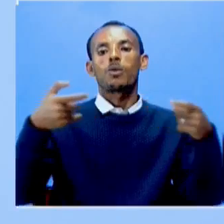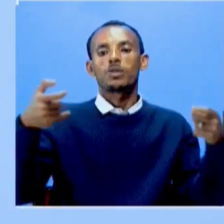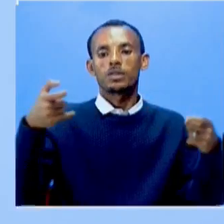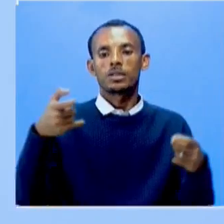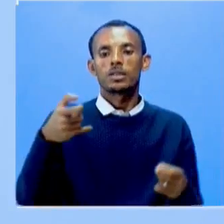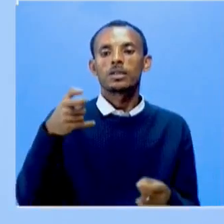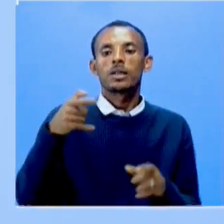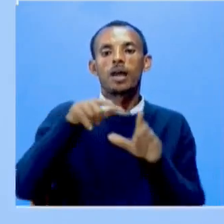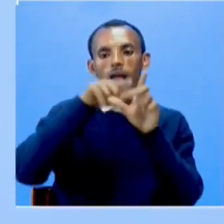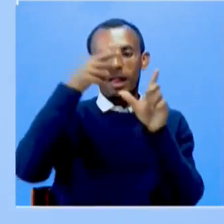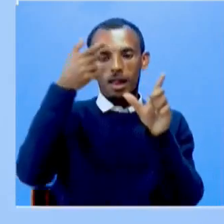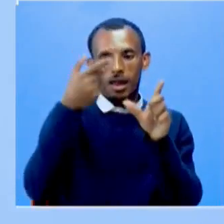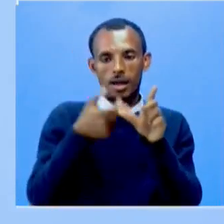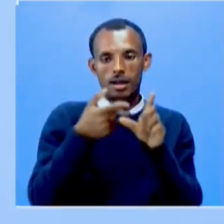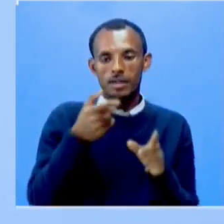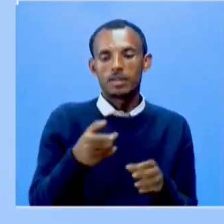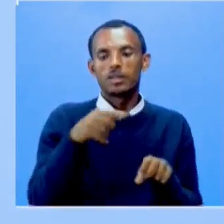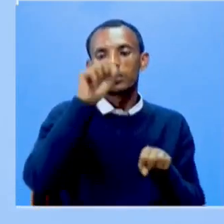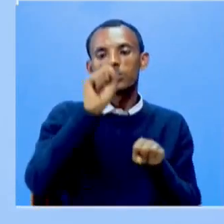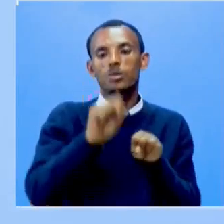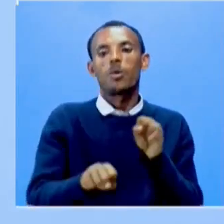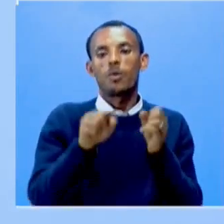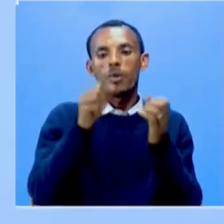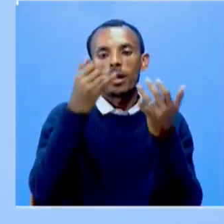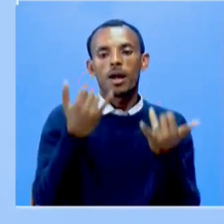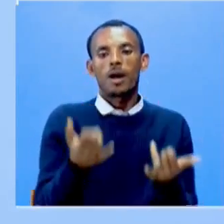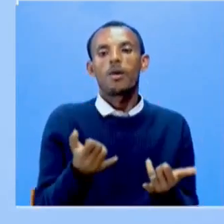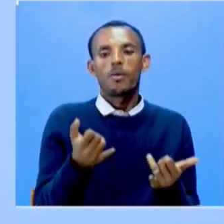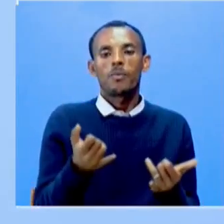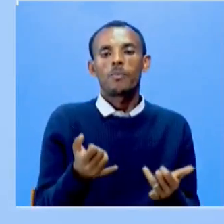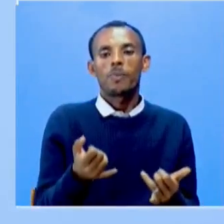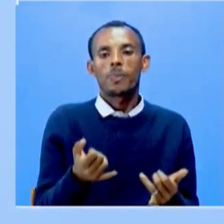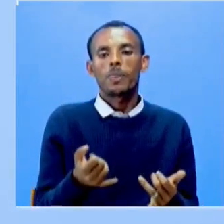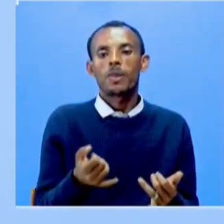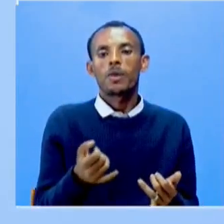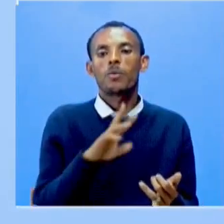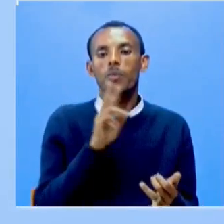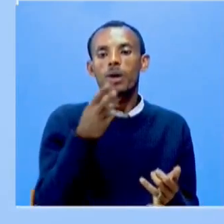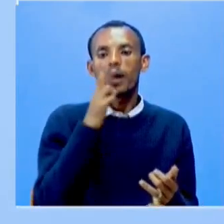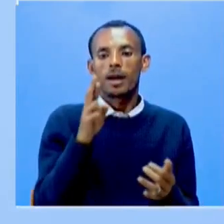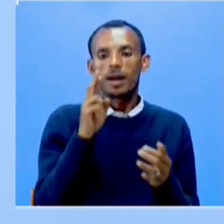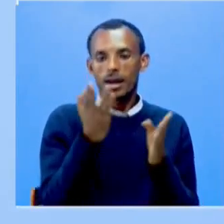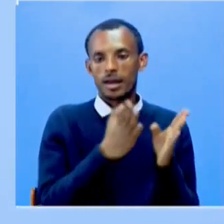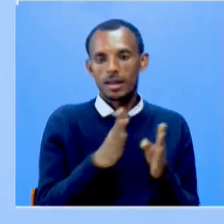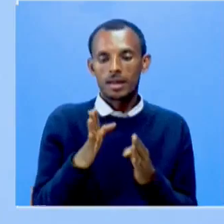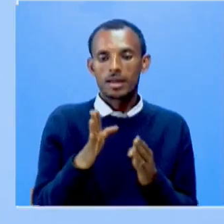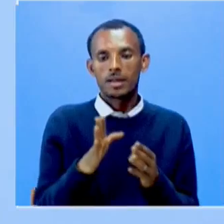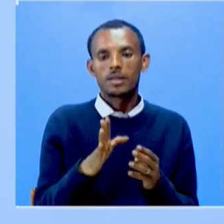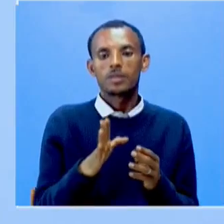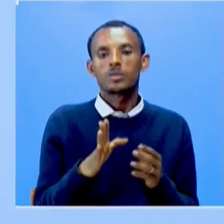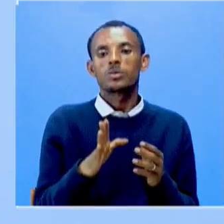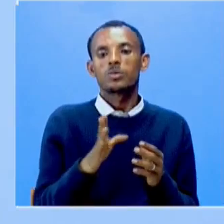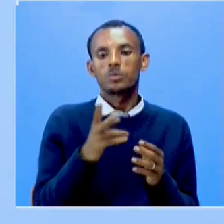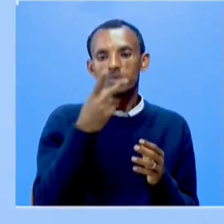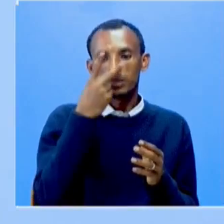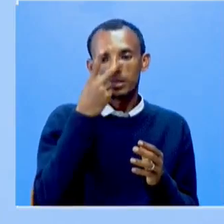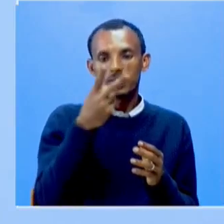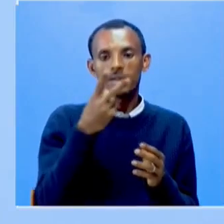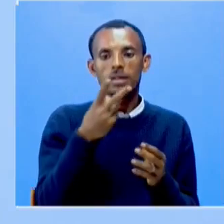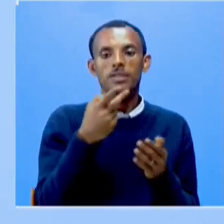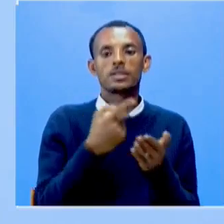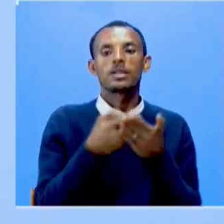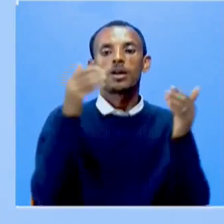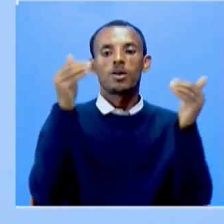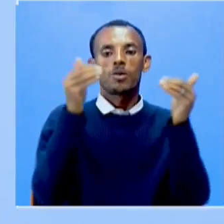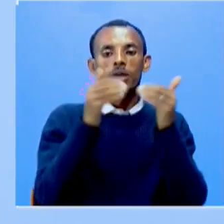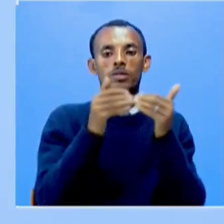vertically opposite angles. So, now we are ready to judge the congruency